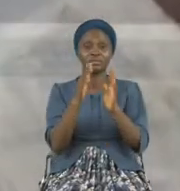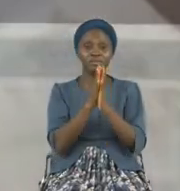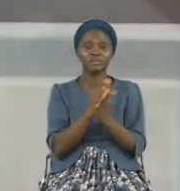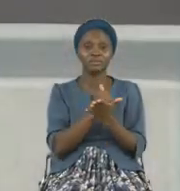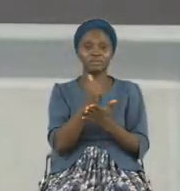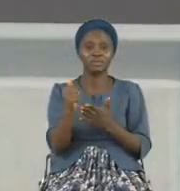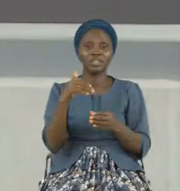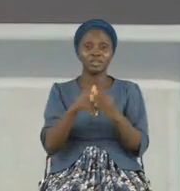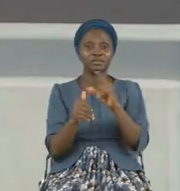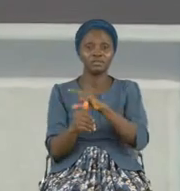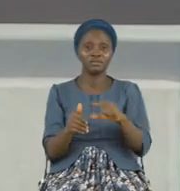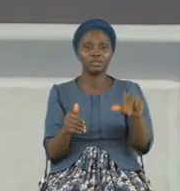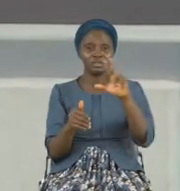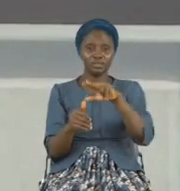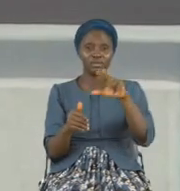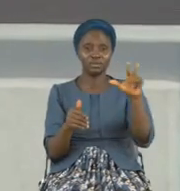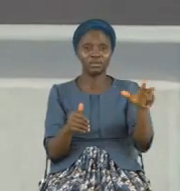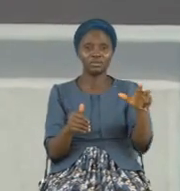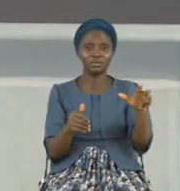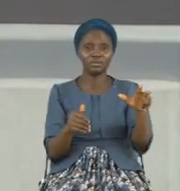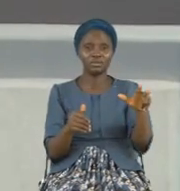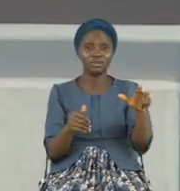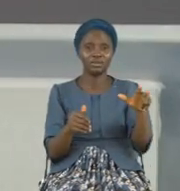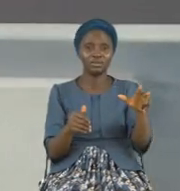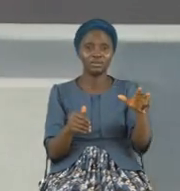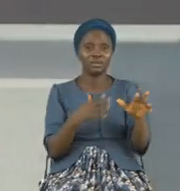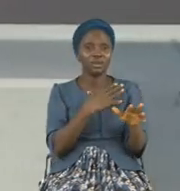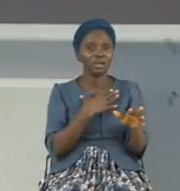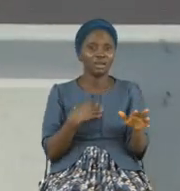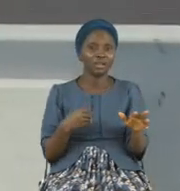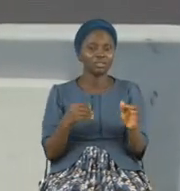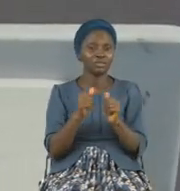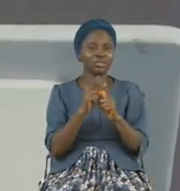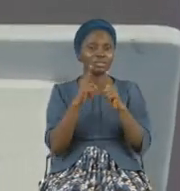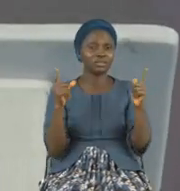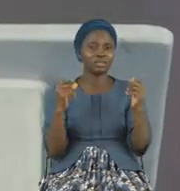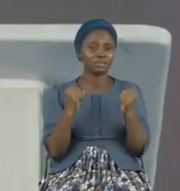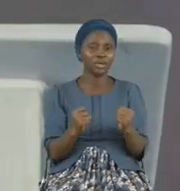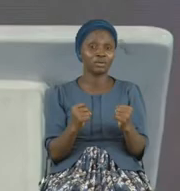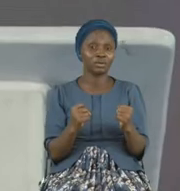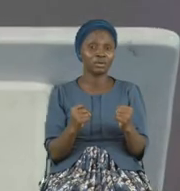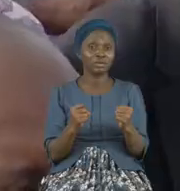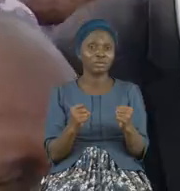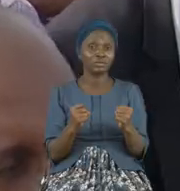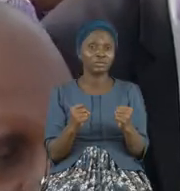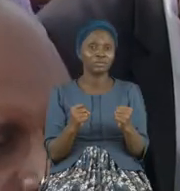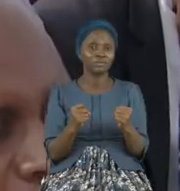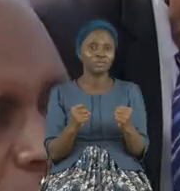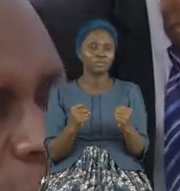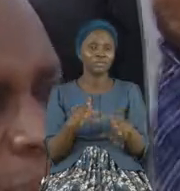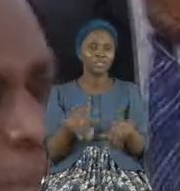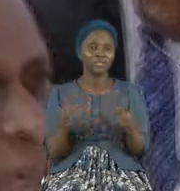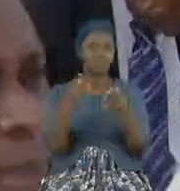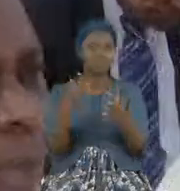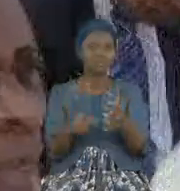there. In verse 33, and with great power gave the